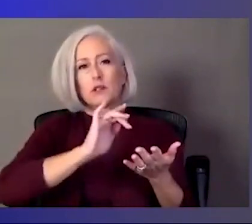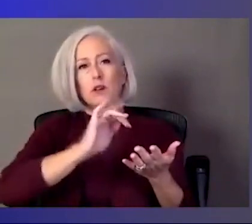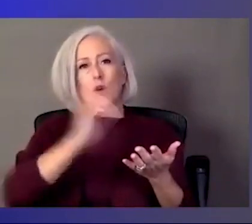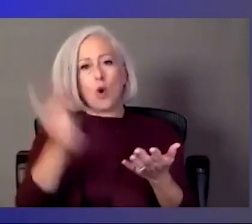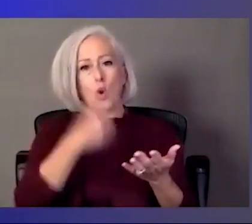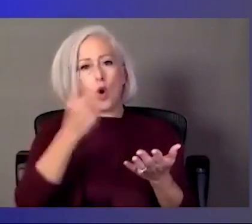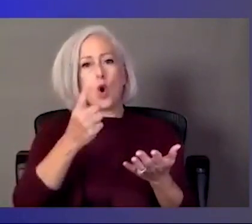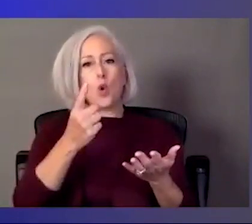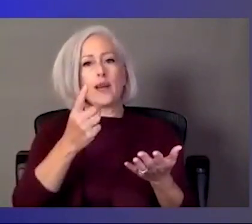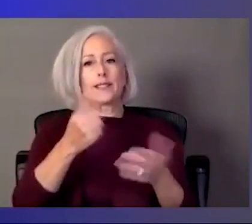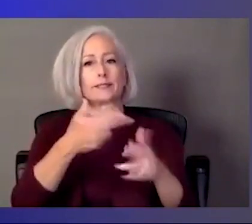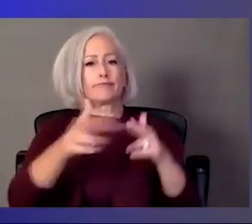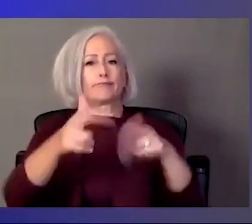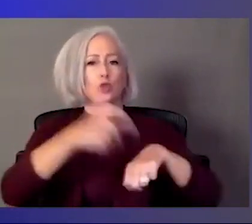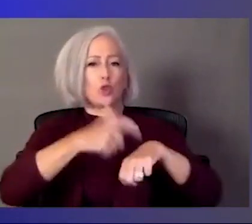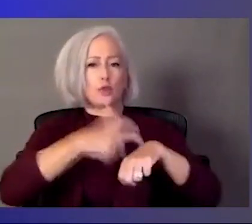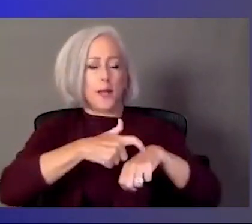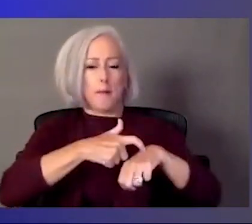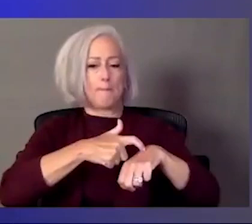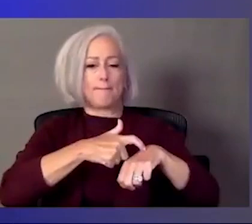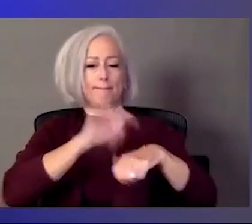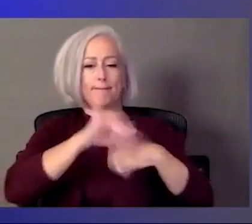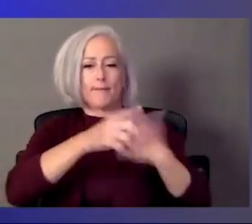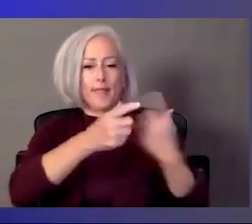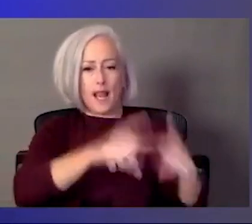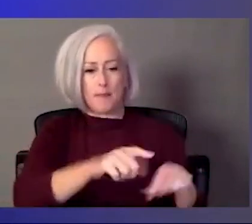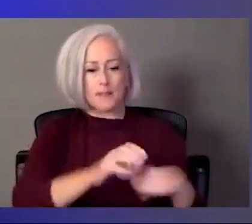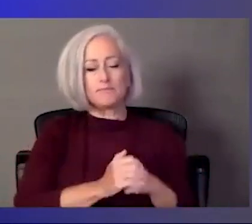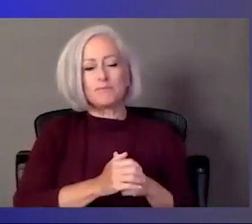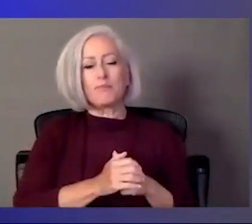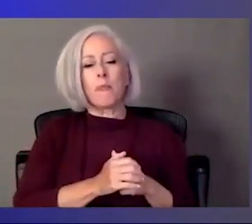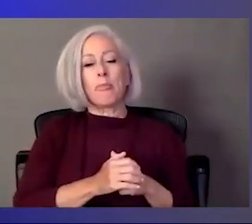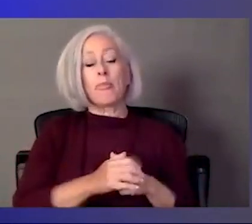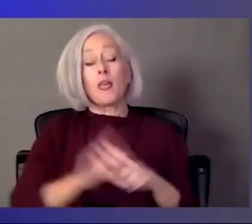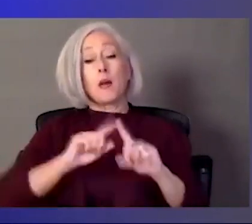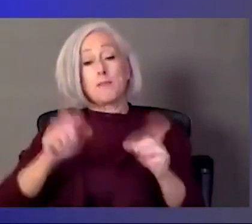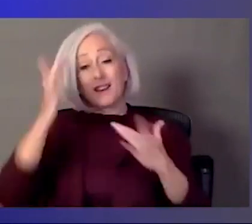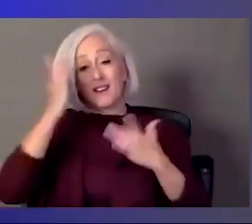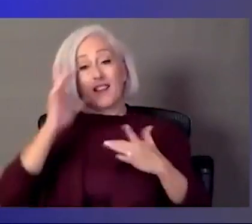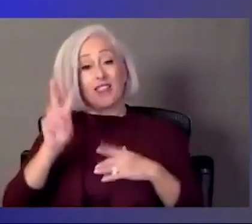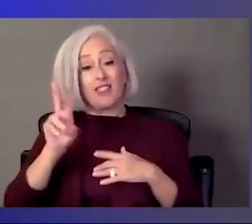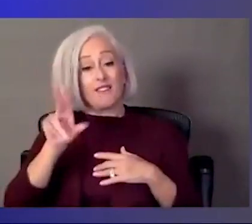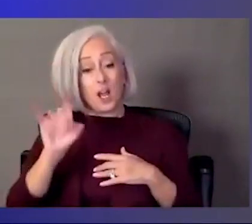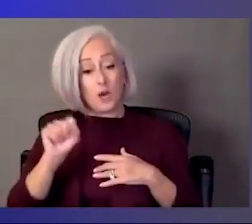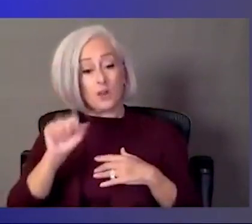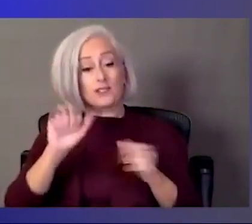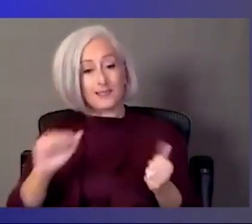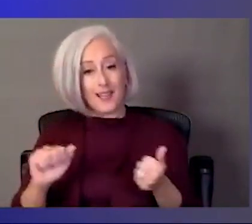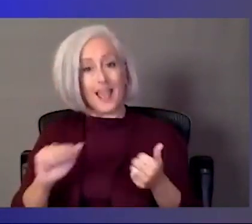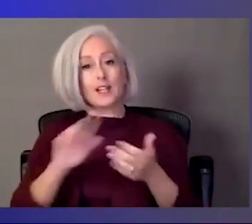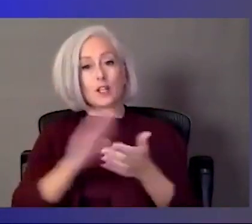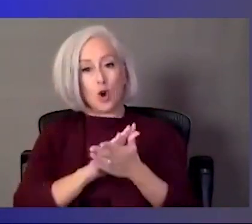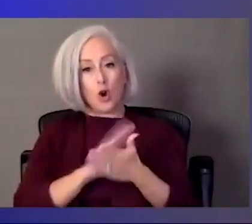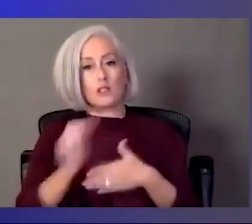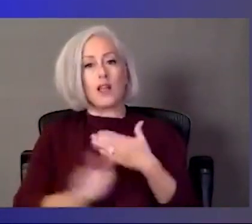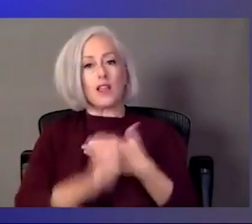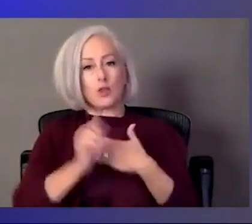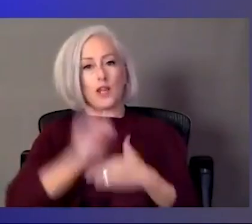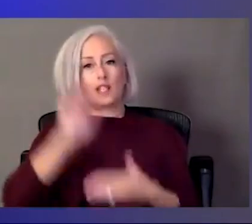short-lived, but the virus can cause very significant and threatening decrease in blood